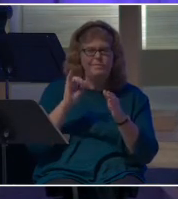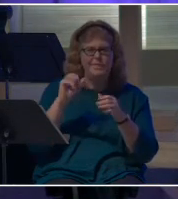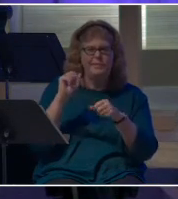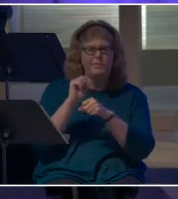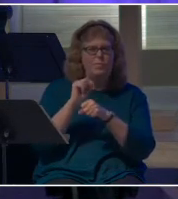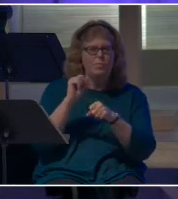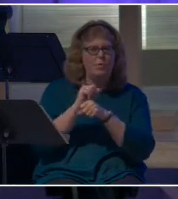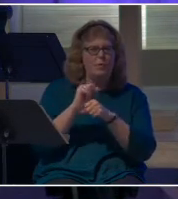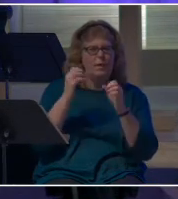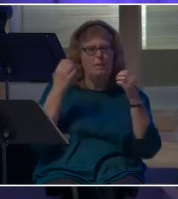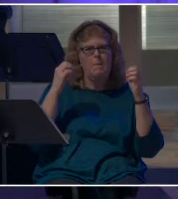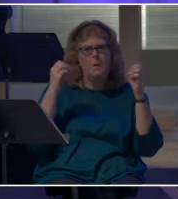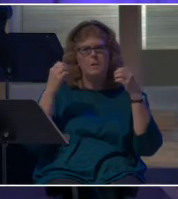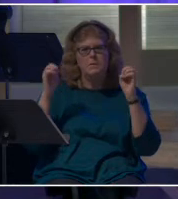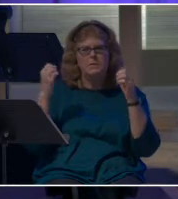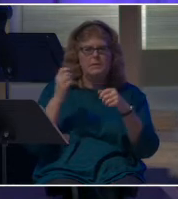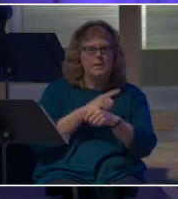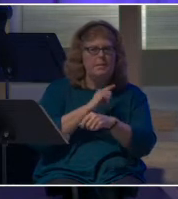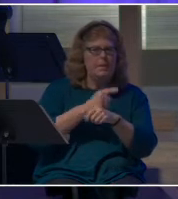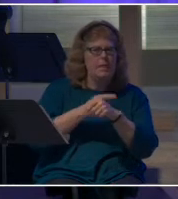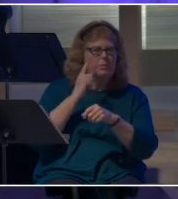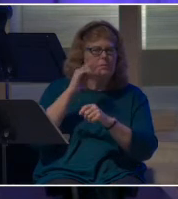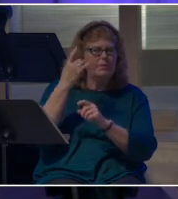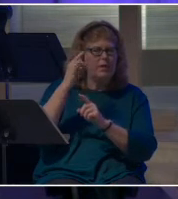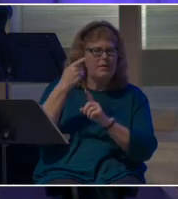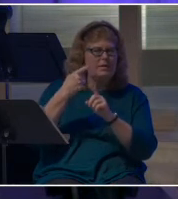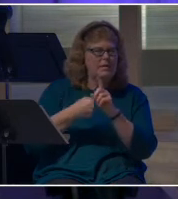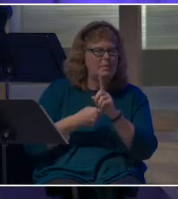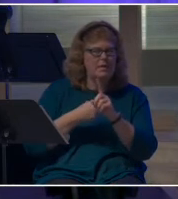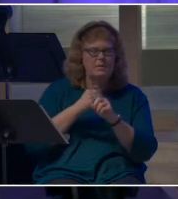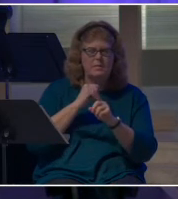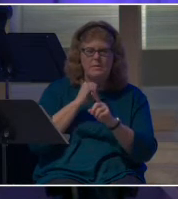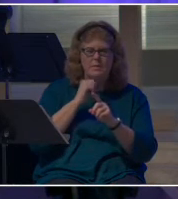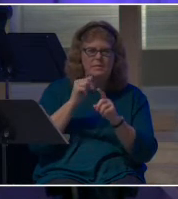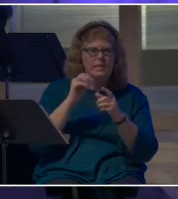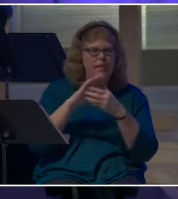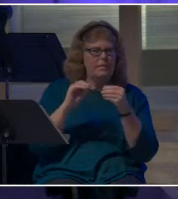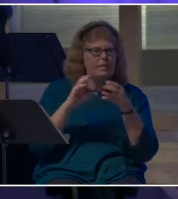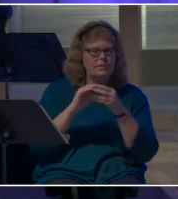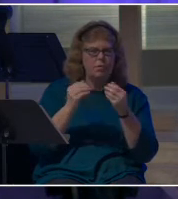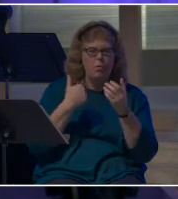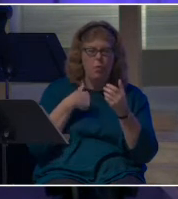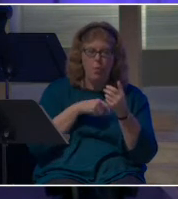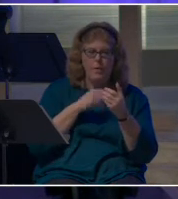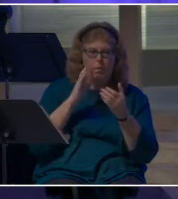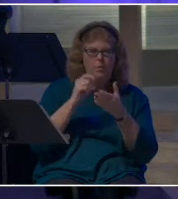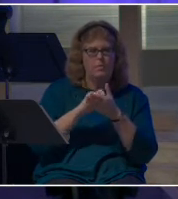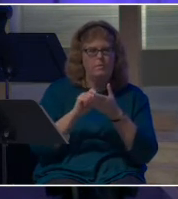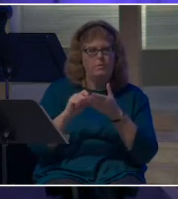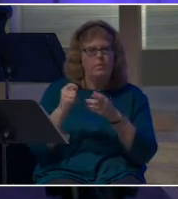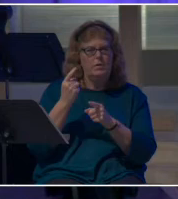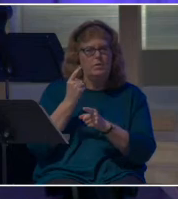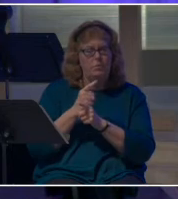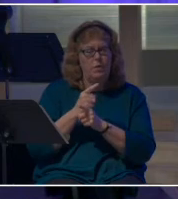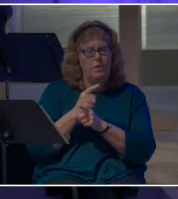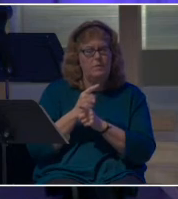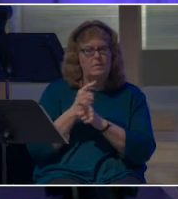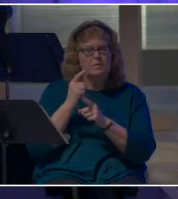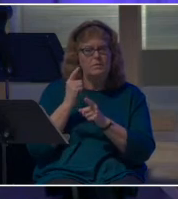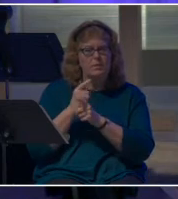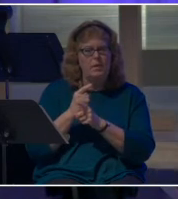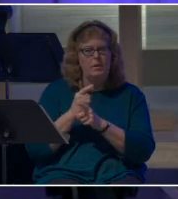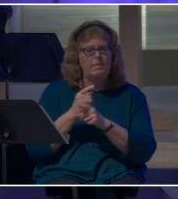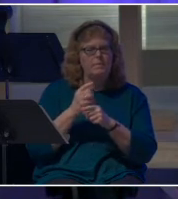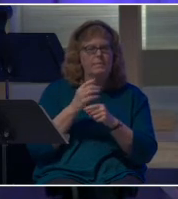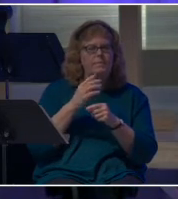on emergency powers for 18 months. It's not the story we would have written, right? Right?